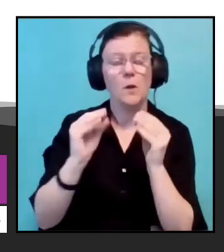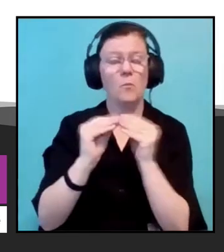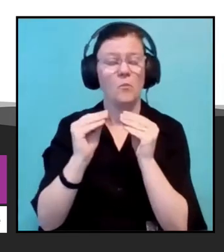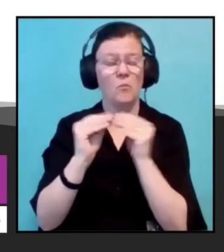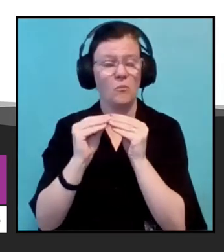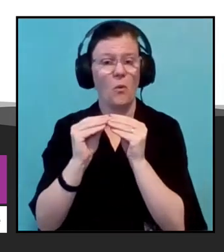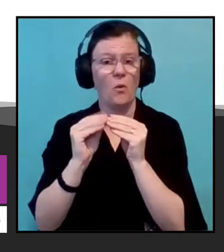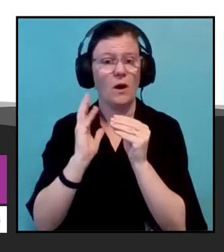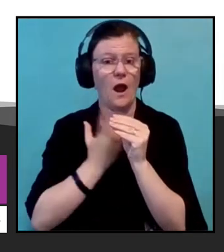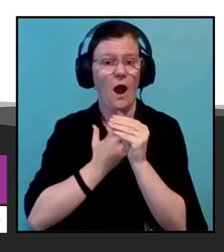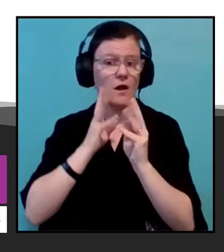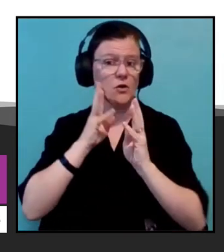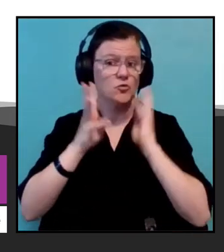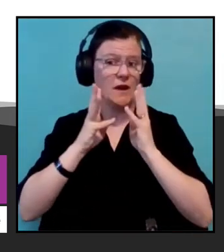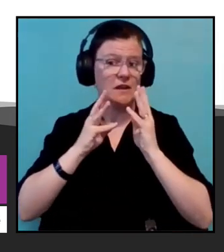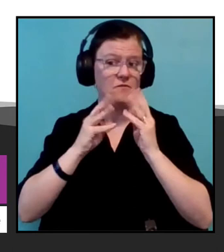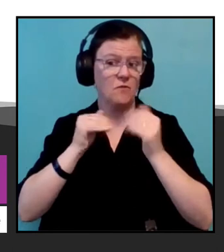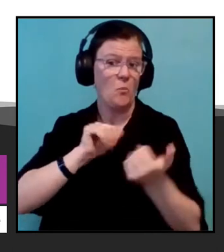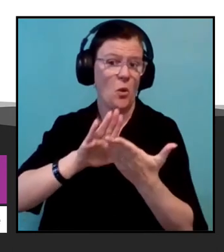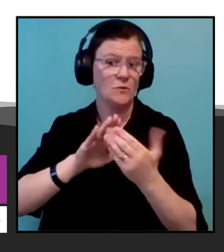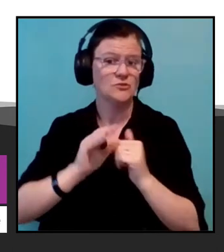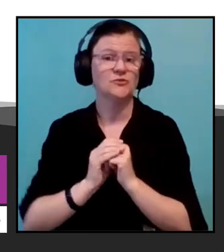practice and what we're looking for.